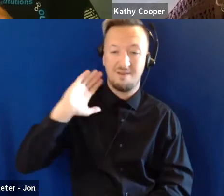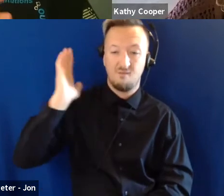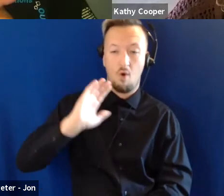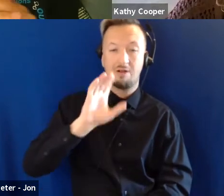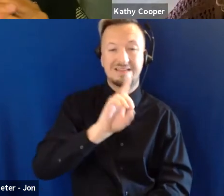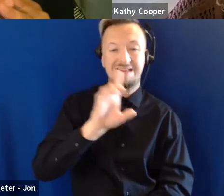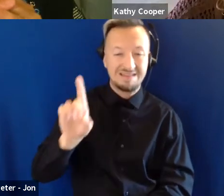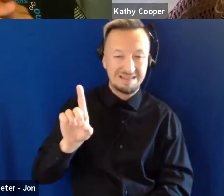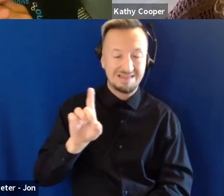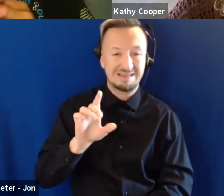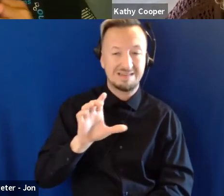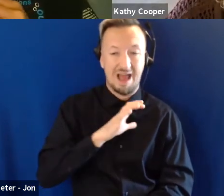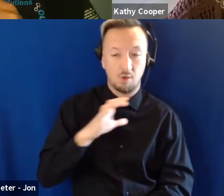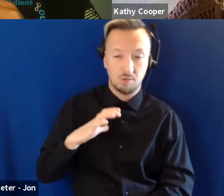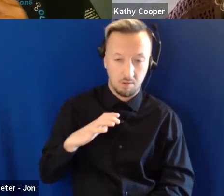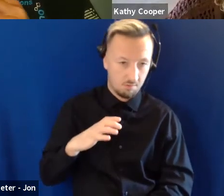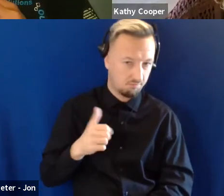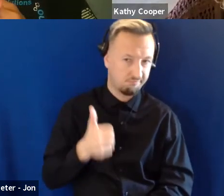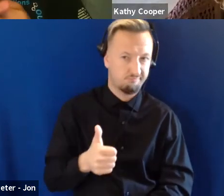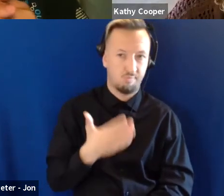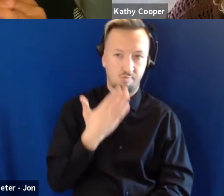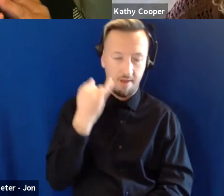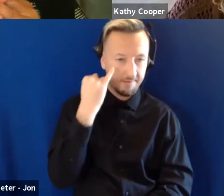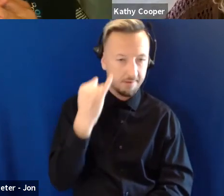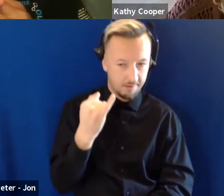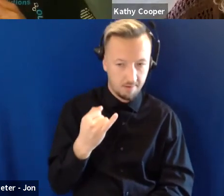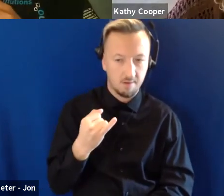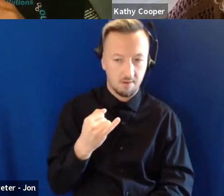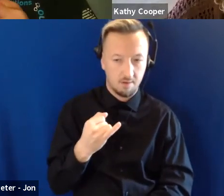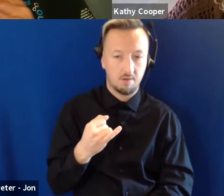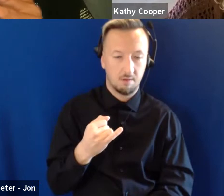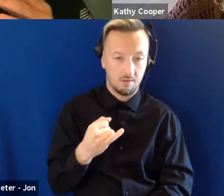members, are fantastic, and